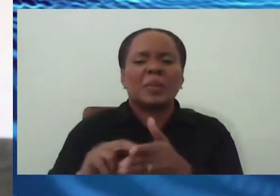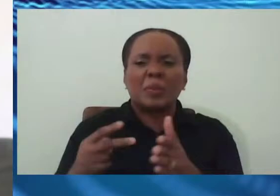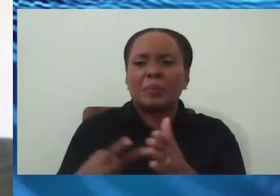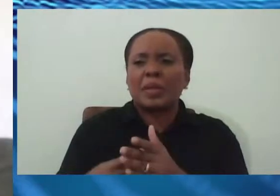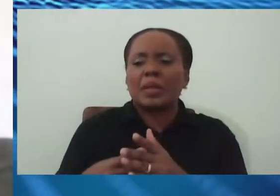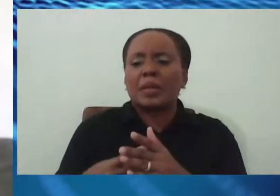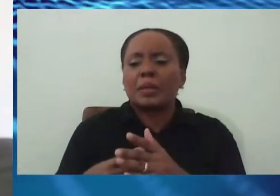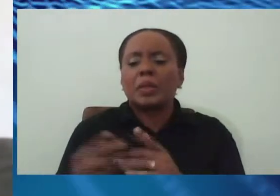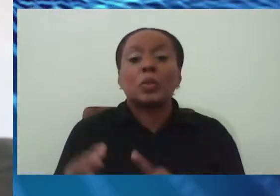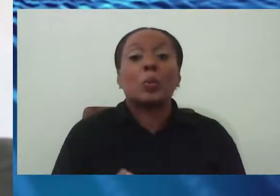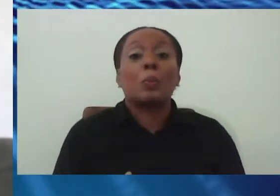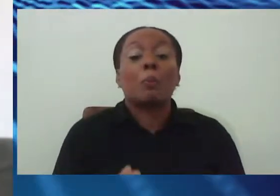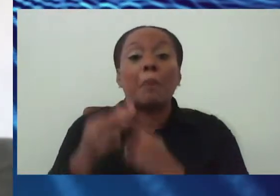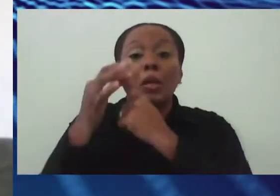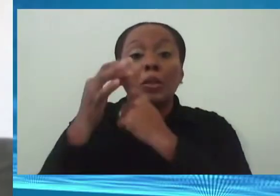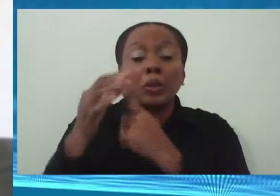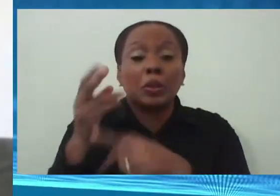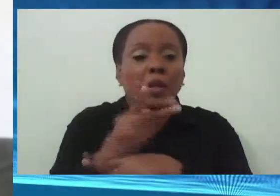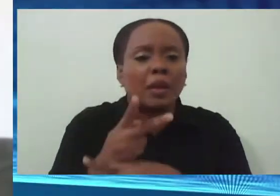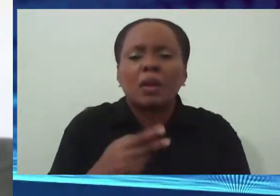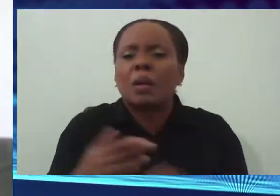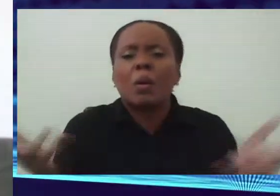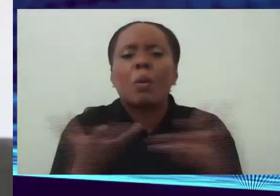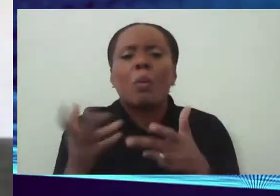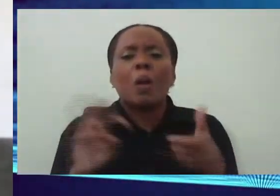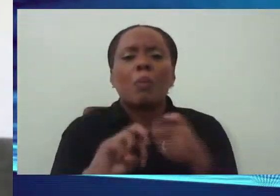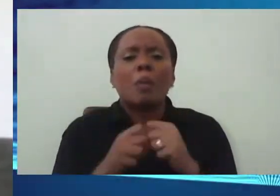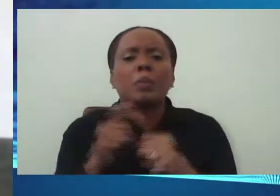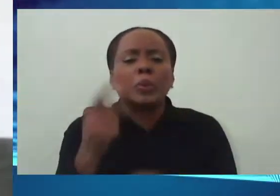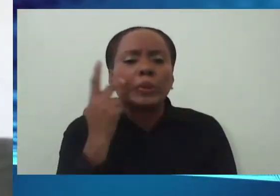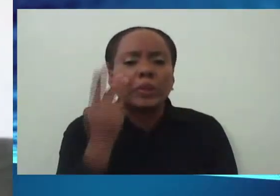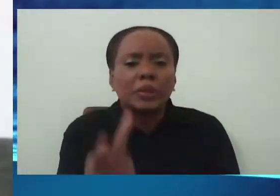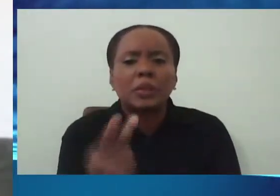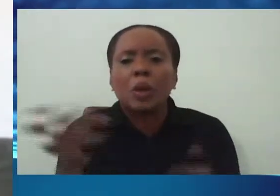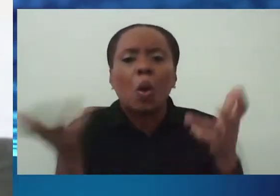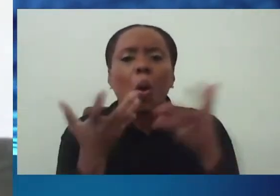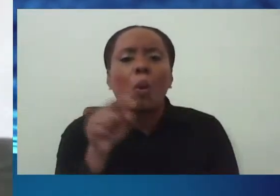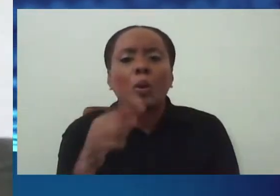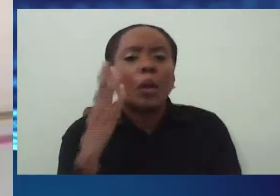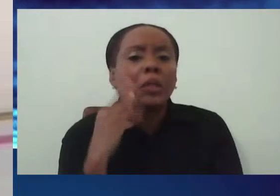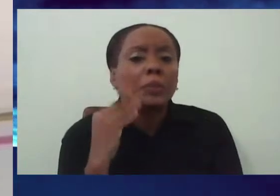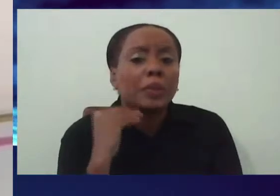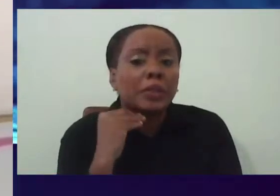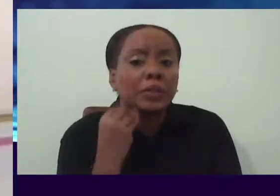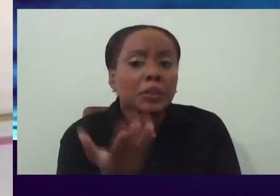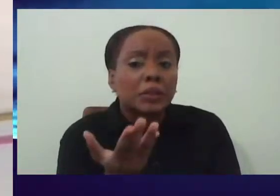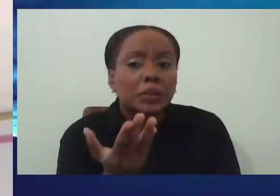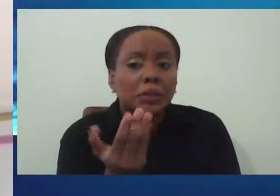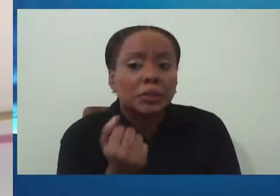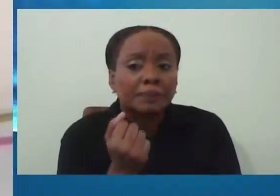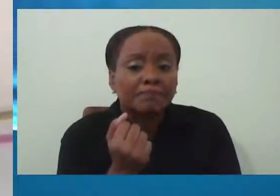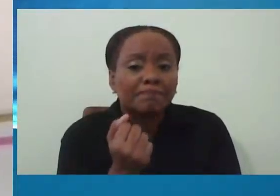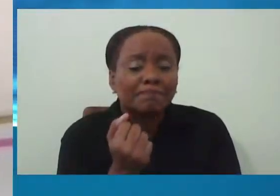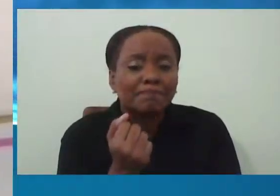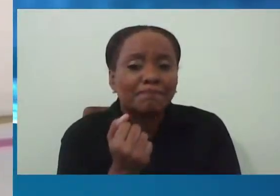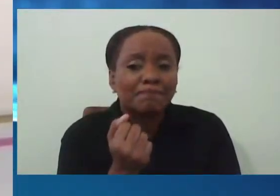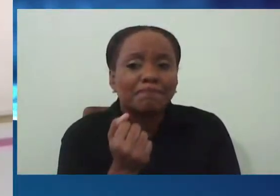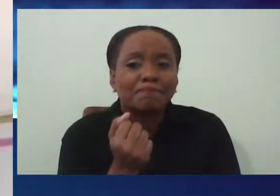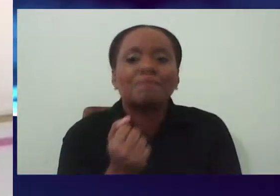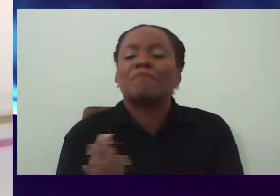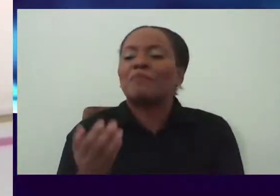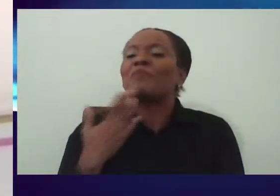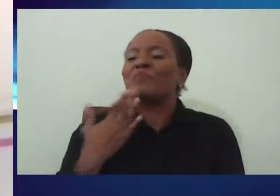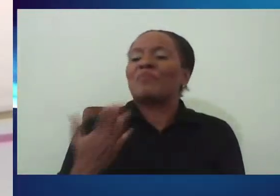concerns that need to be addressed from members of the public? So thanks again, David, for the opportunity